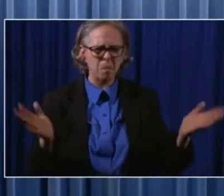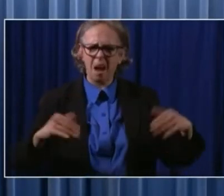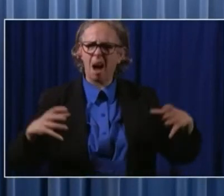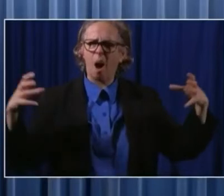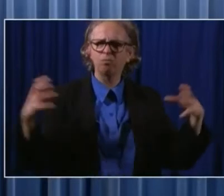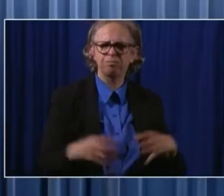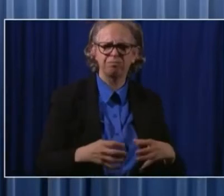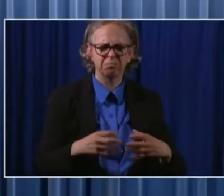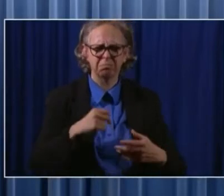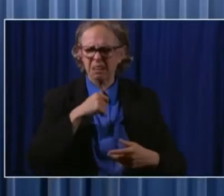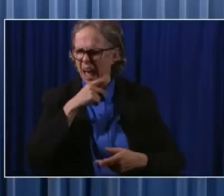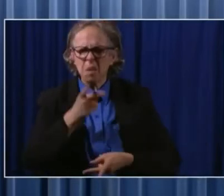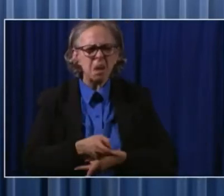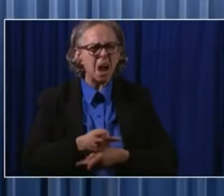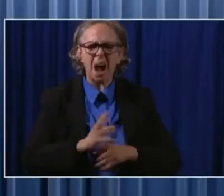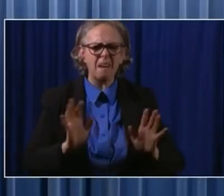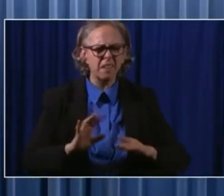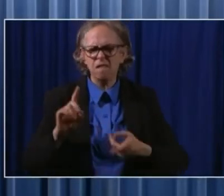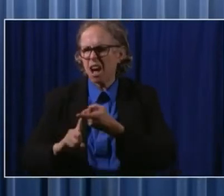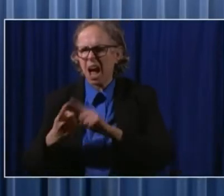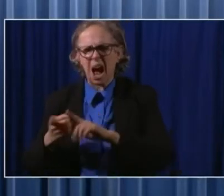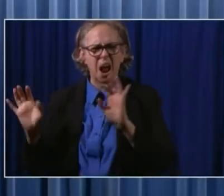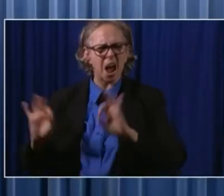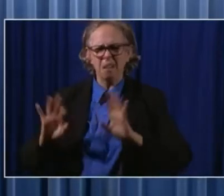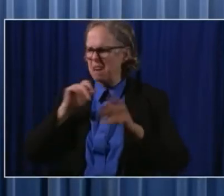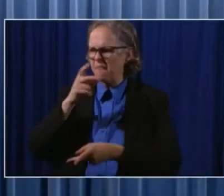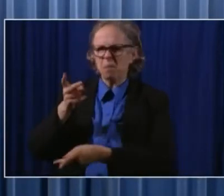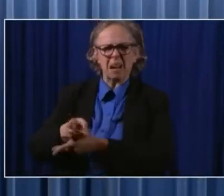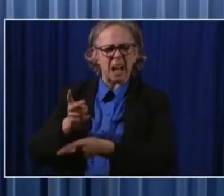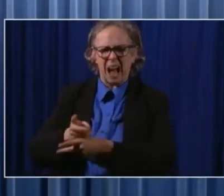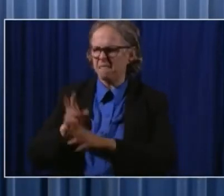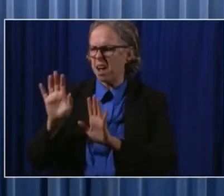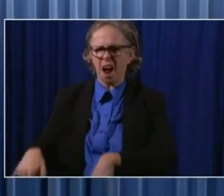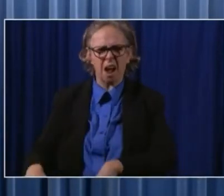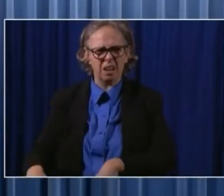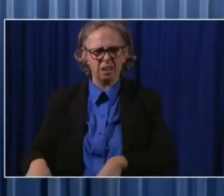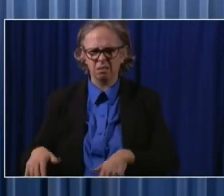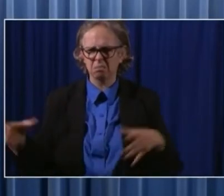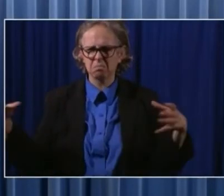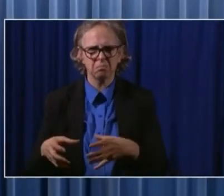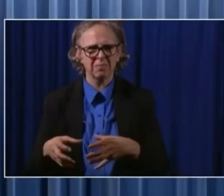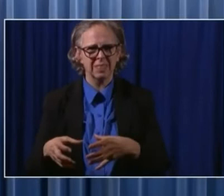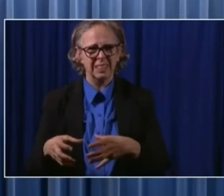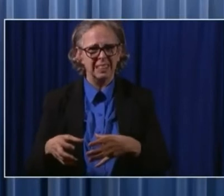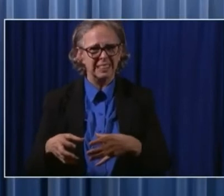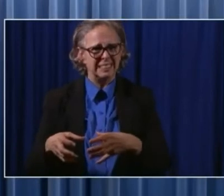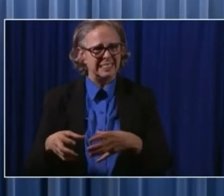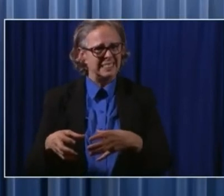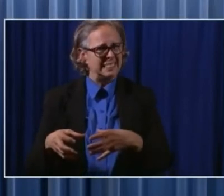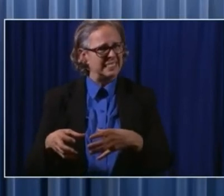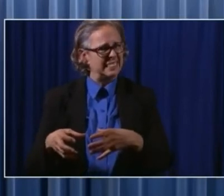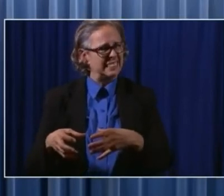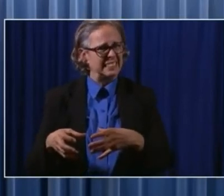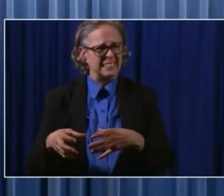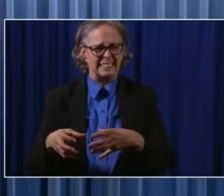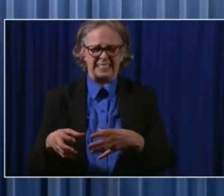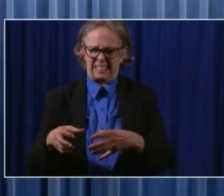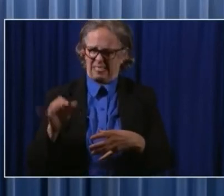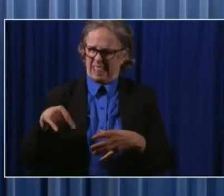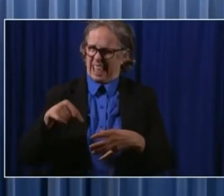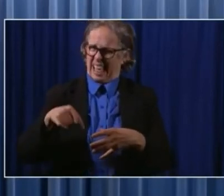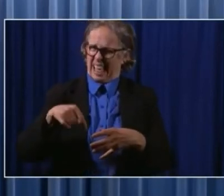our natural tendency is when we're with friends and we're with family and we're with people we know, we let our guard down. I mean, we don't